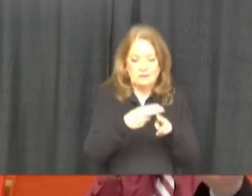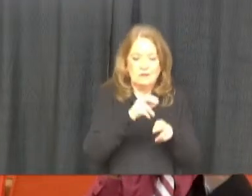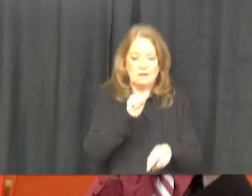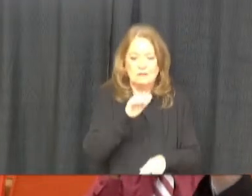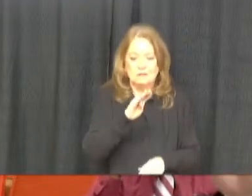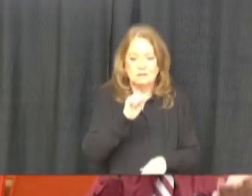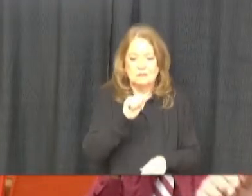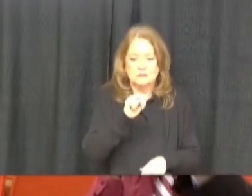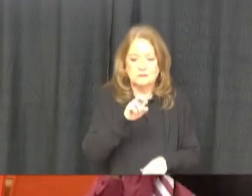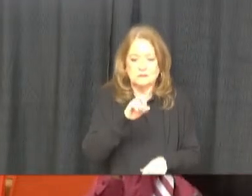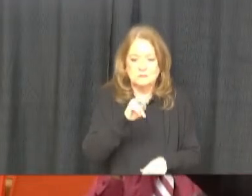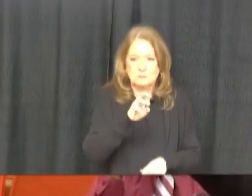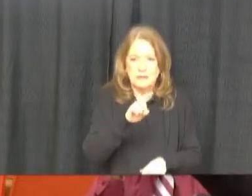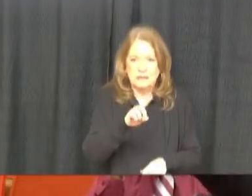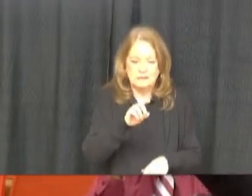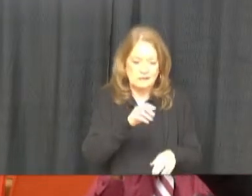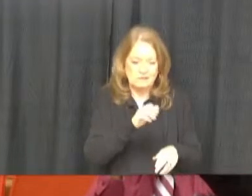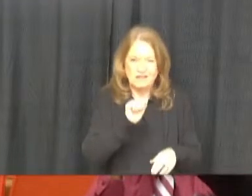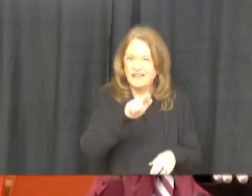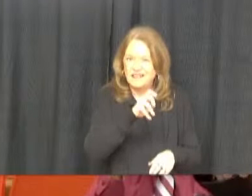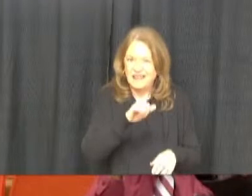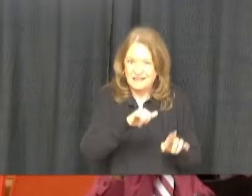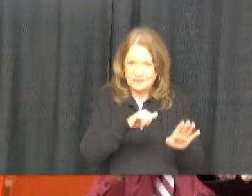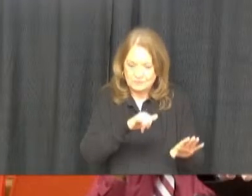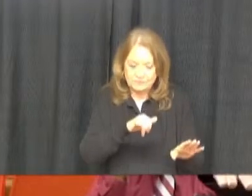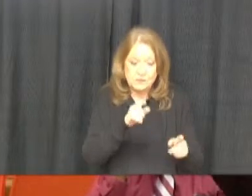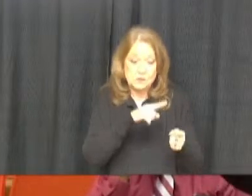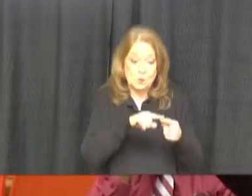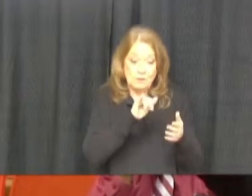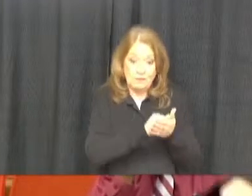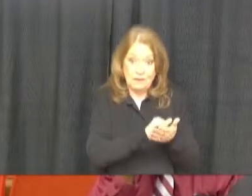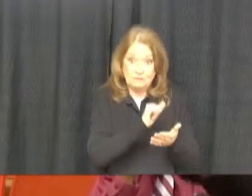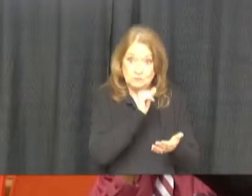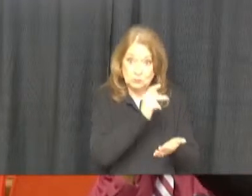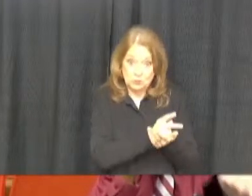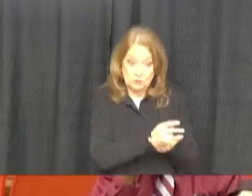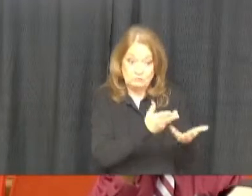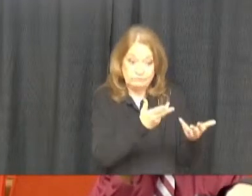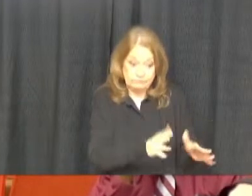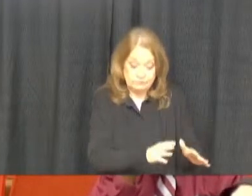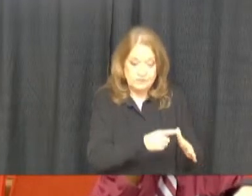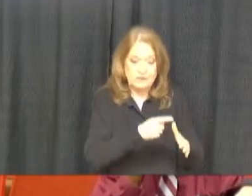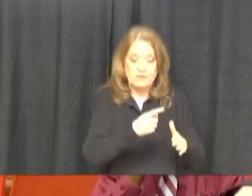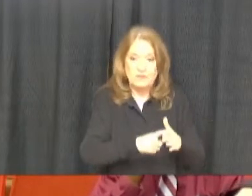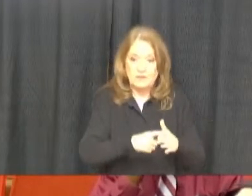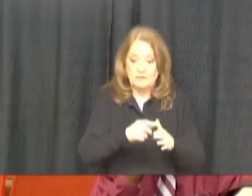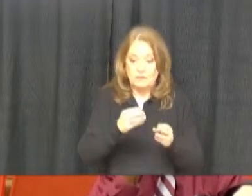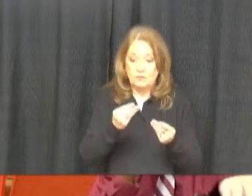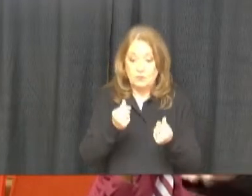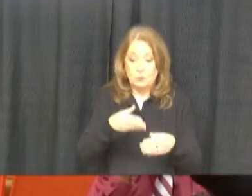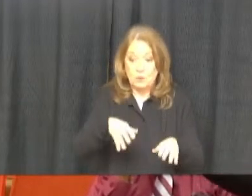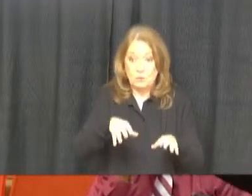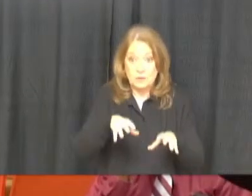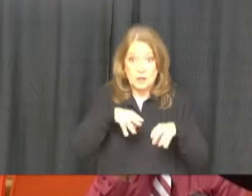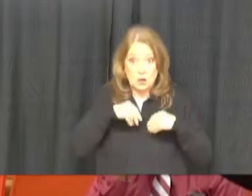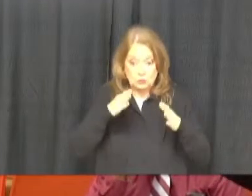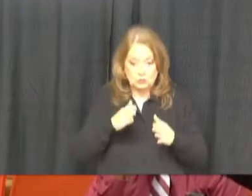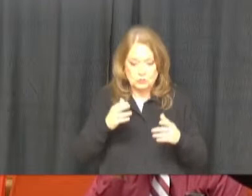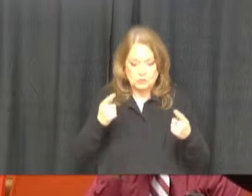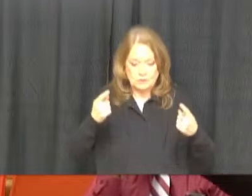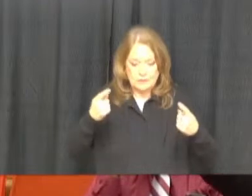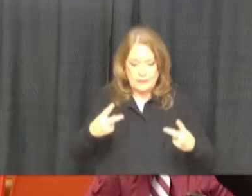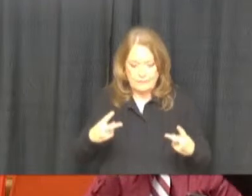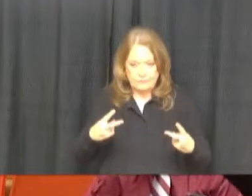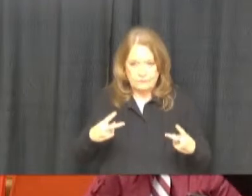which is a portion of this property. So when an abandonment goes through, the property owners at front each side get the half width.